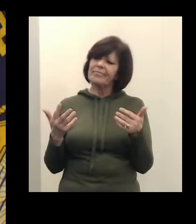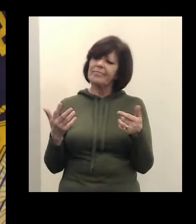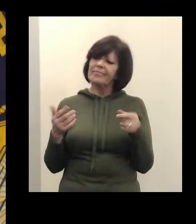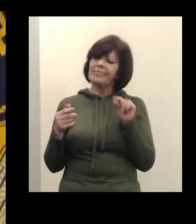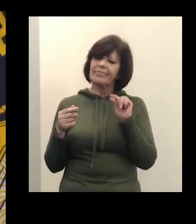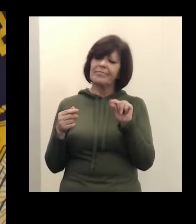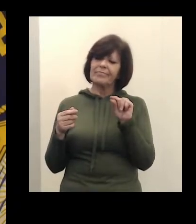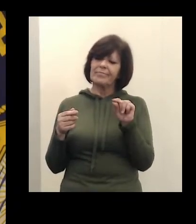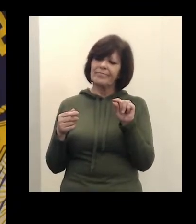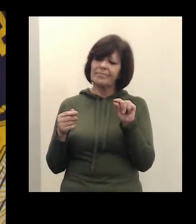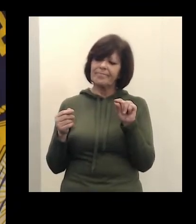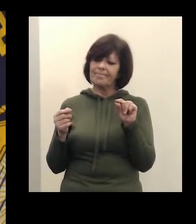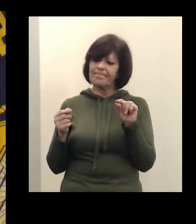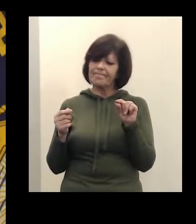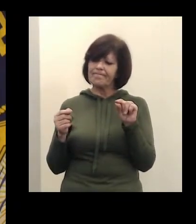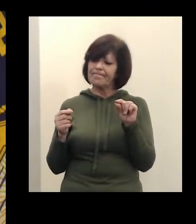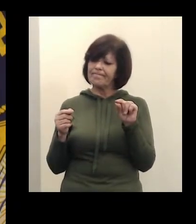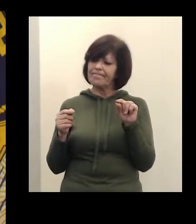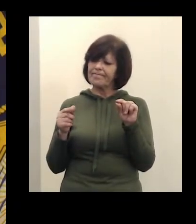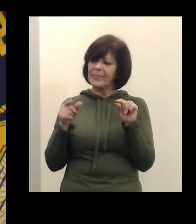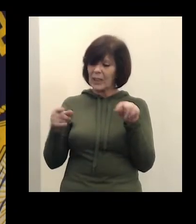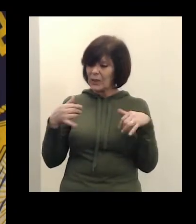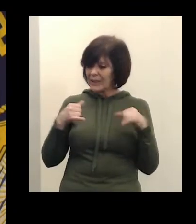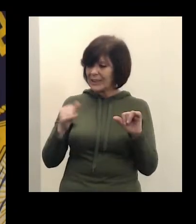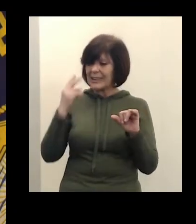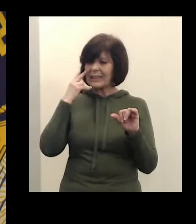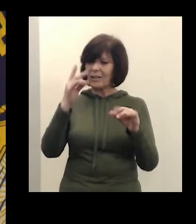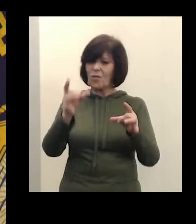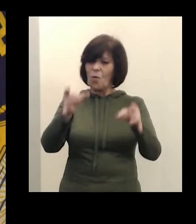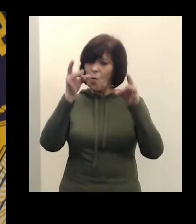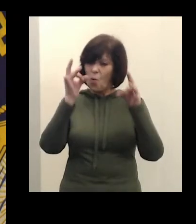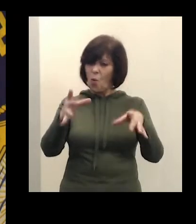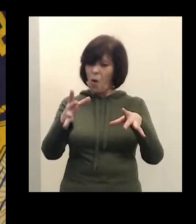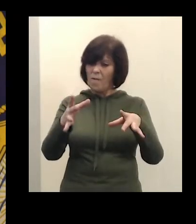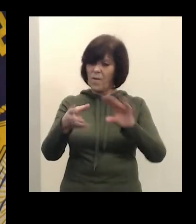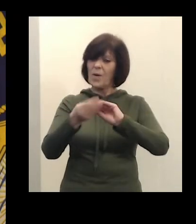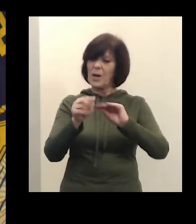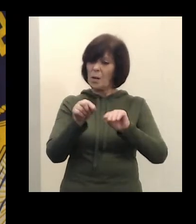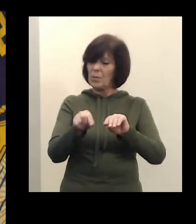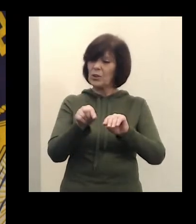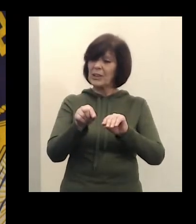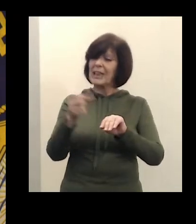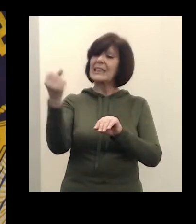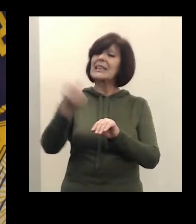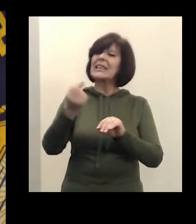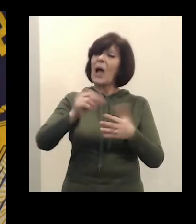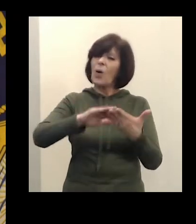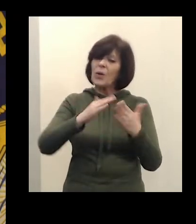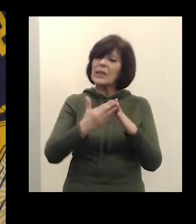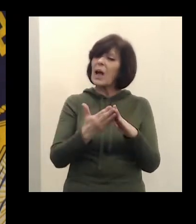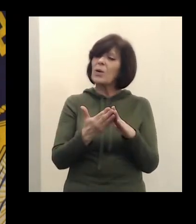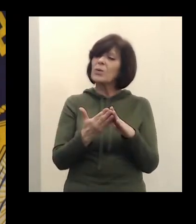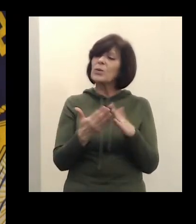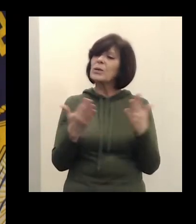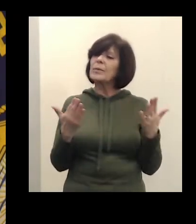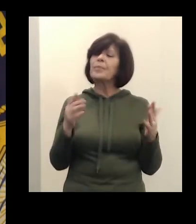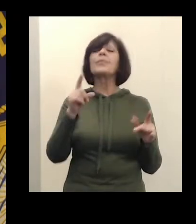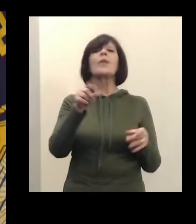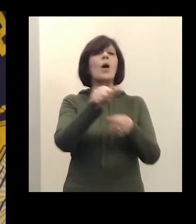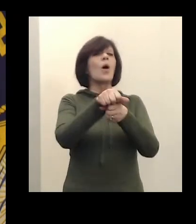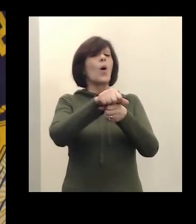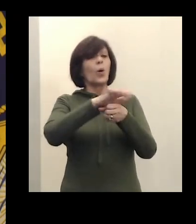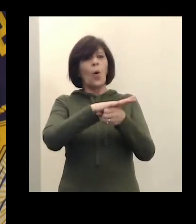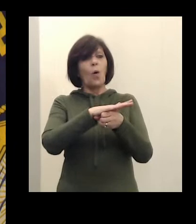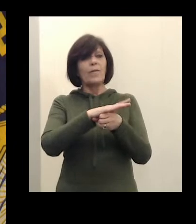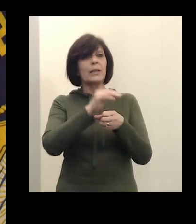and are you still seeing terrible COVID problems down in those South towns? Well, COVID does not respect